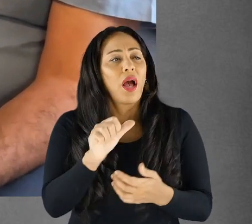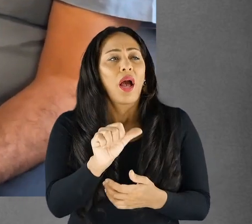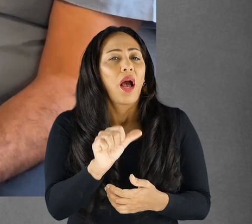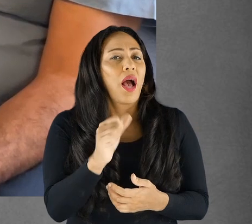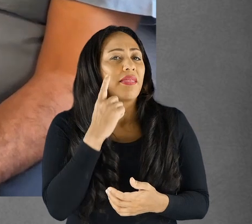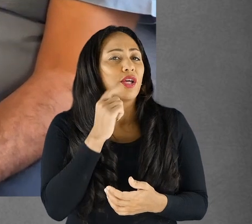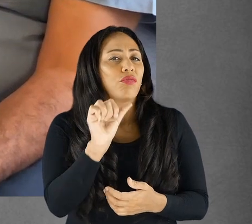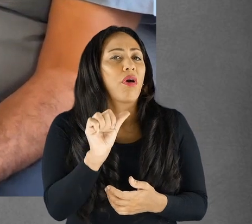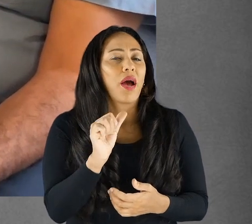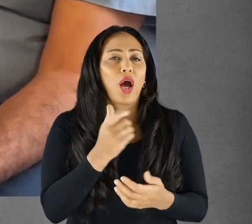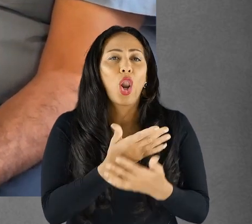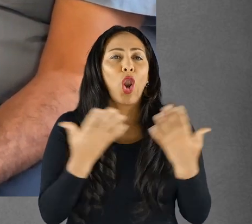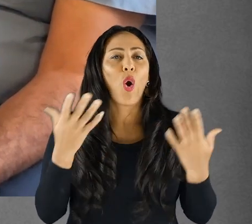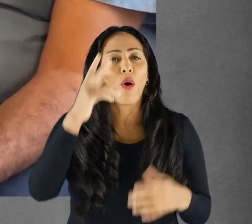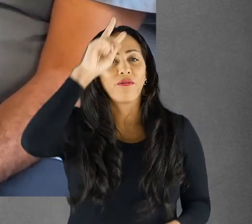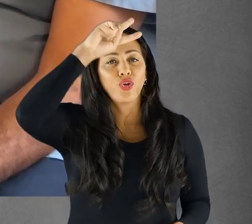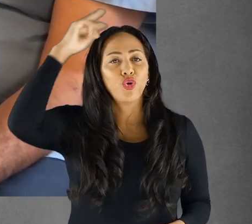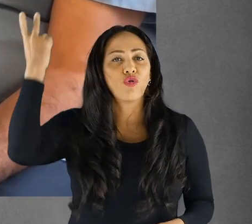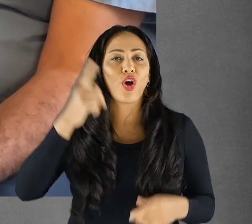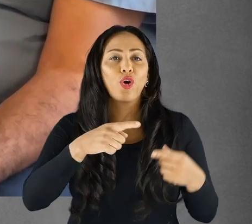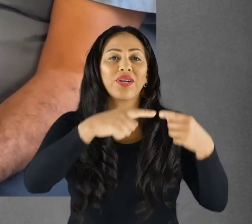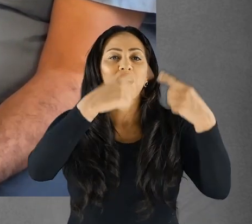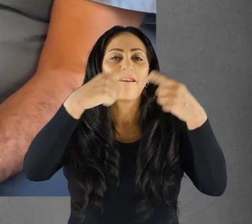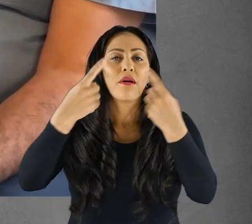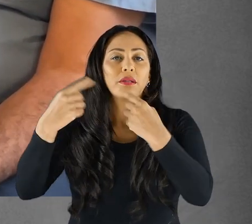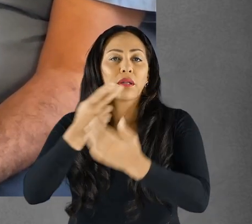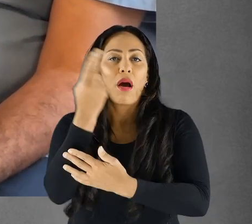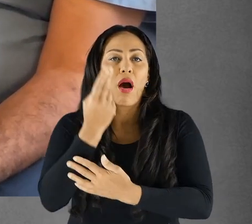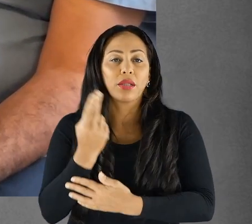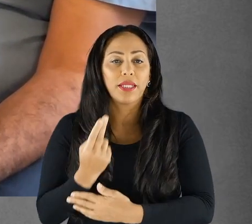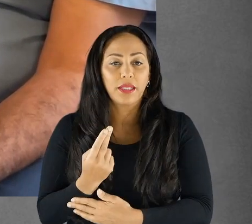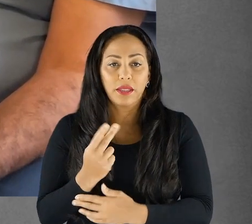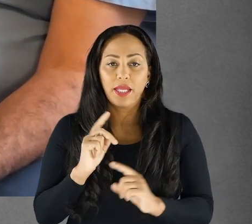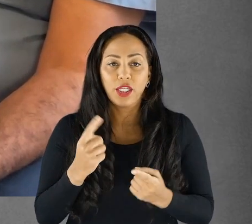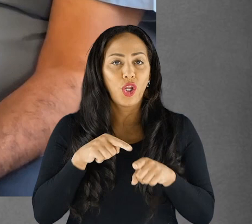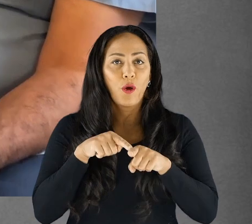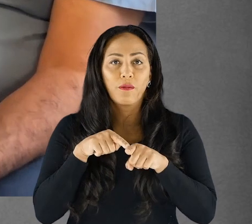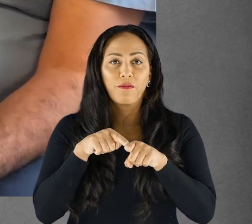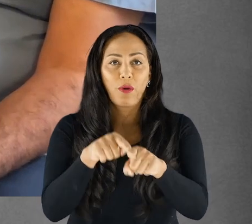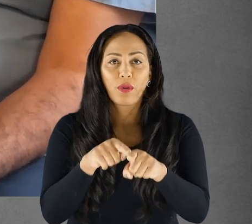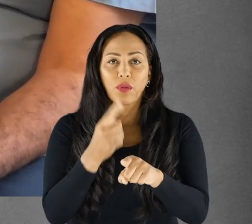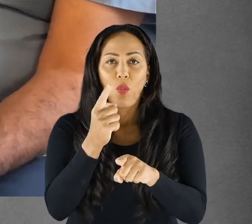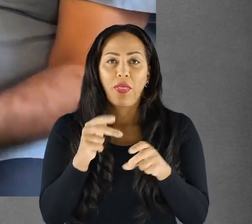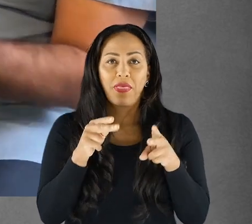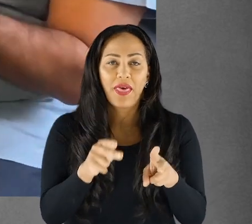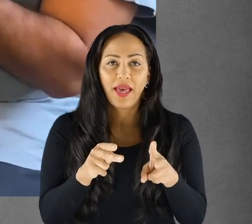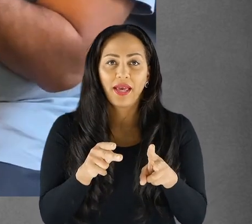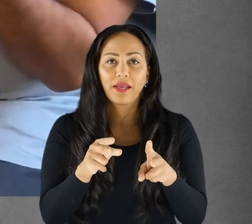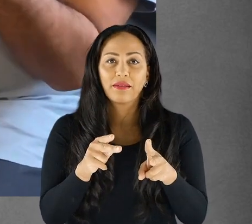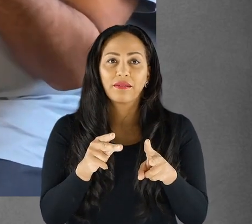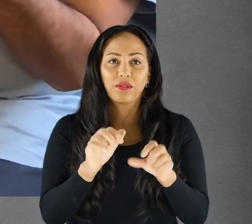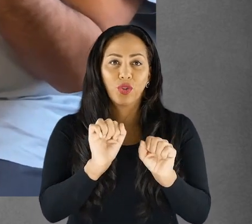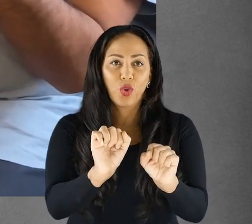hit on something quite important in the sense that a lot of neurodivergent artists can't really stick to one medium, or they can't